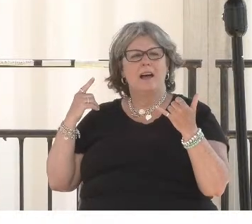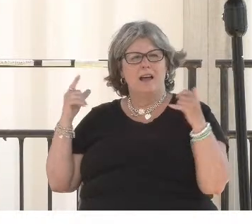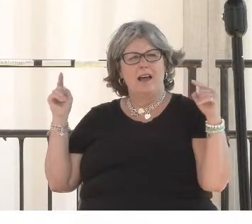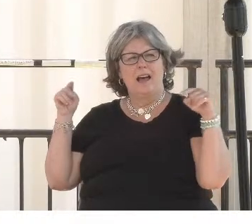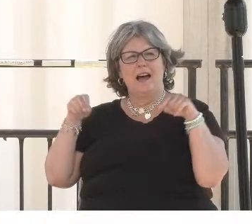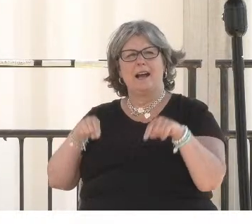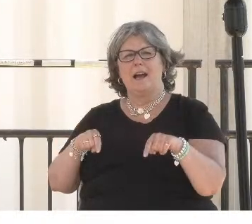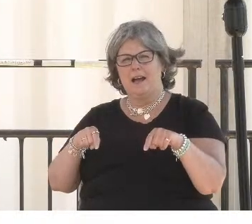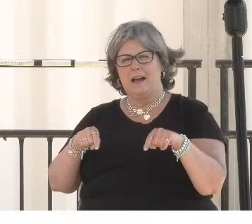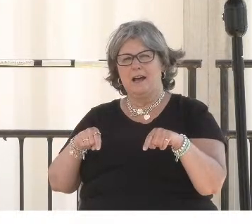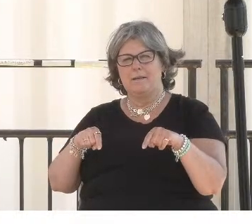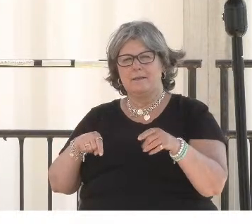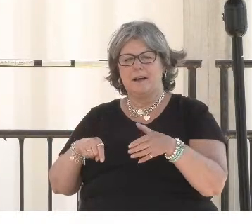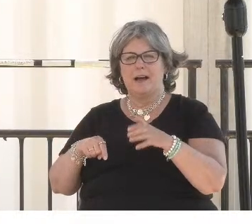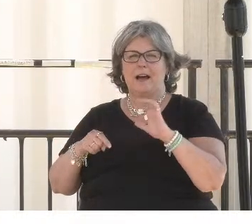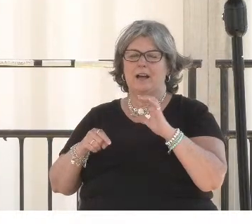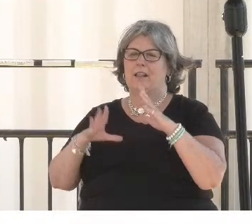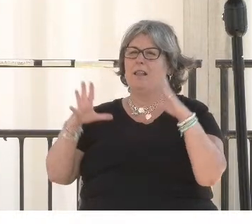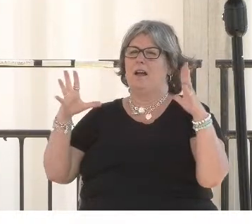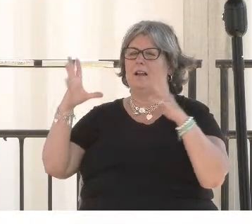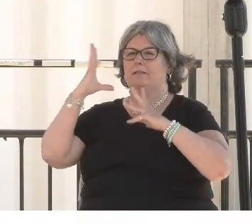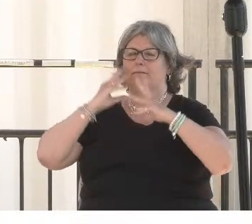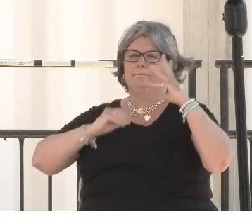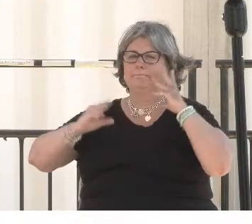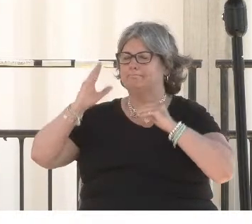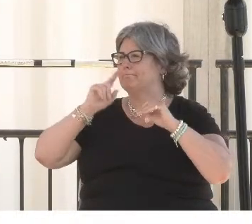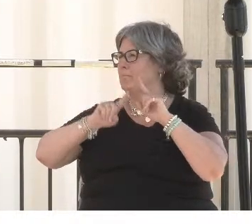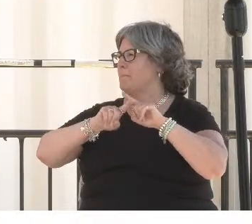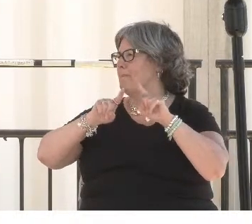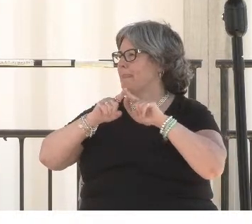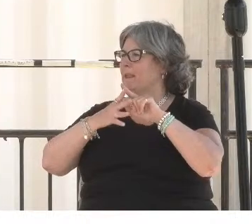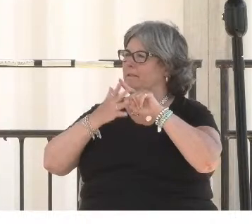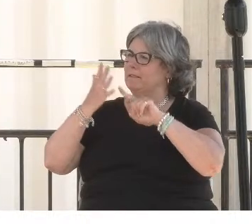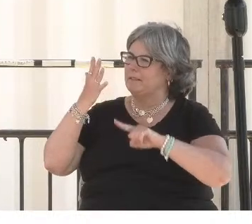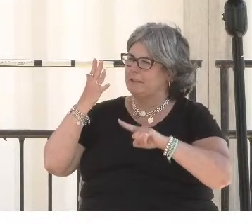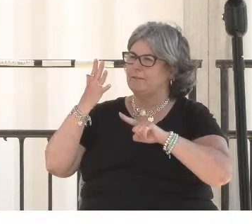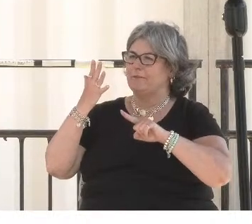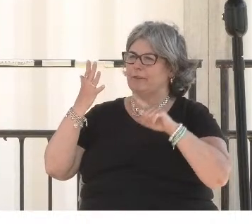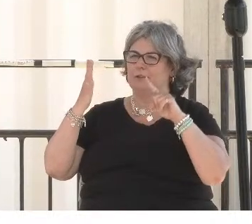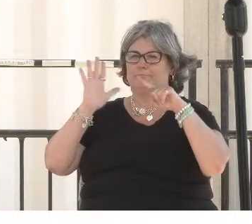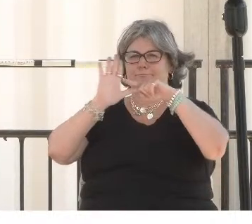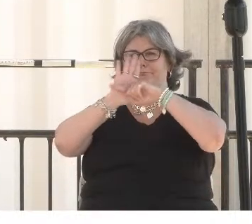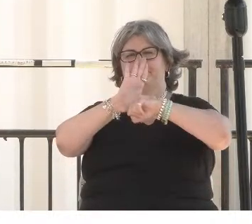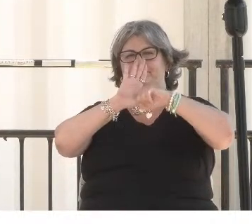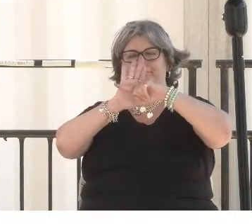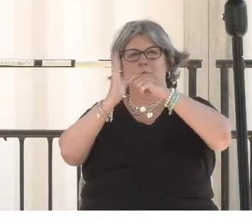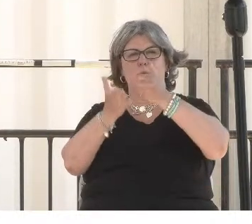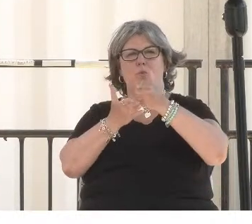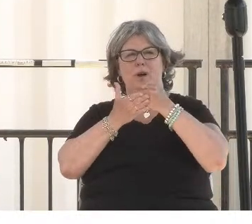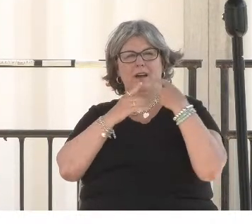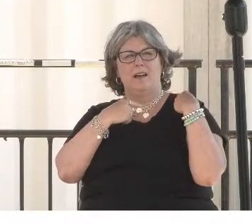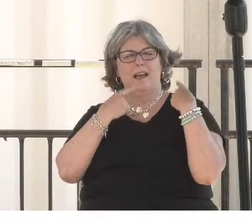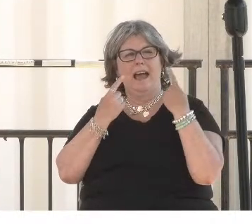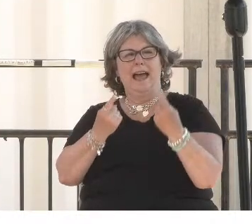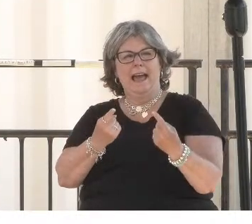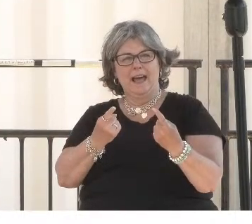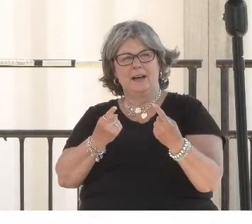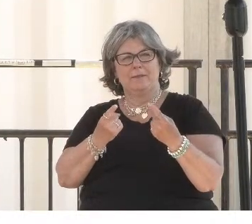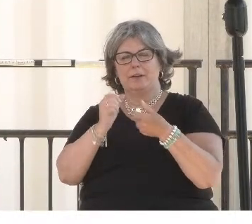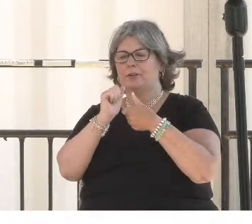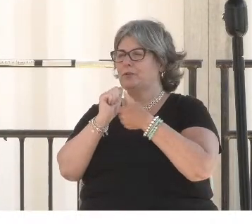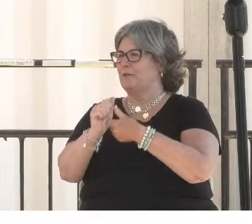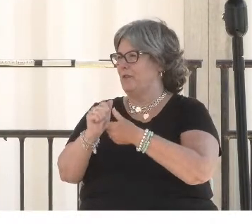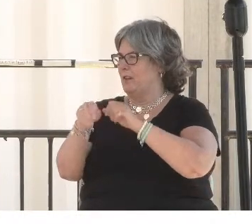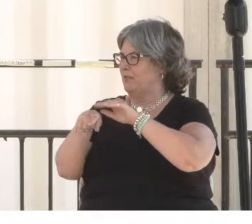cover this beach, so I drink from a fire hose of sort of peer-reviewed doom. And what helps me is to follow